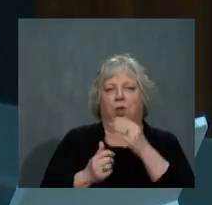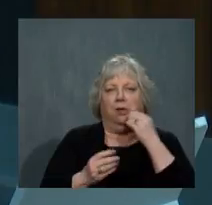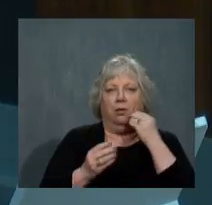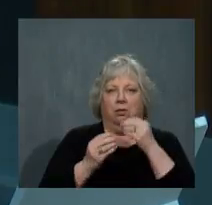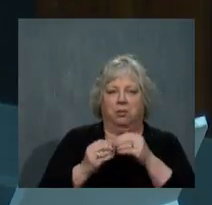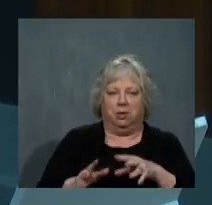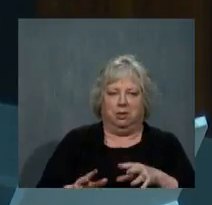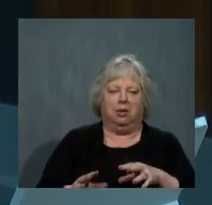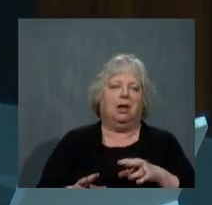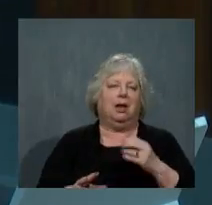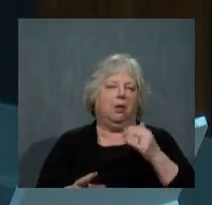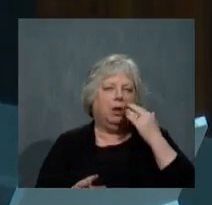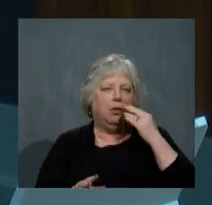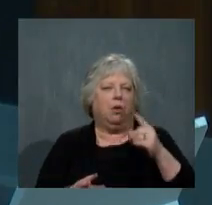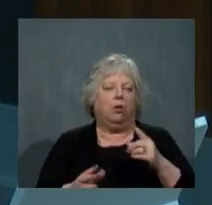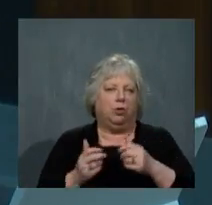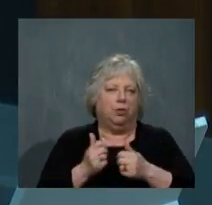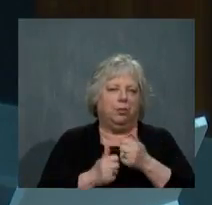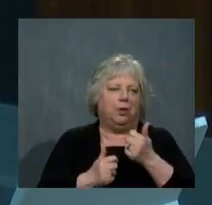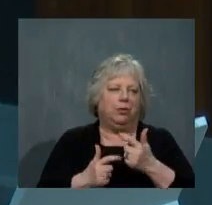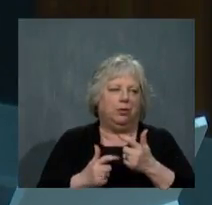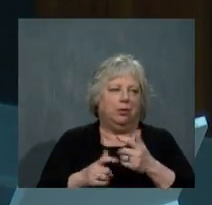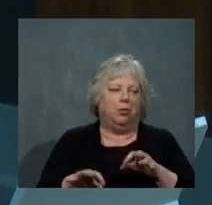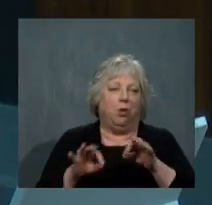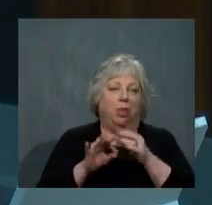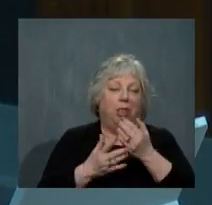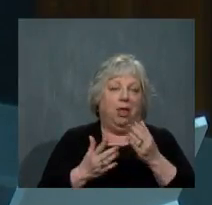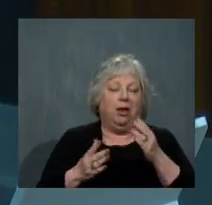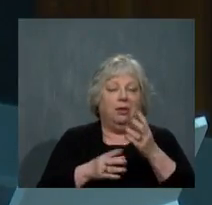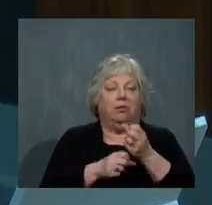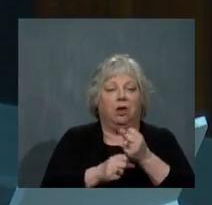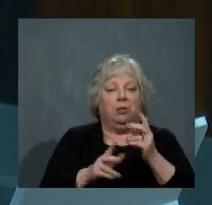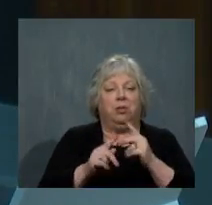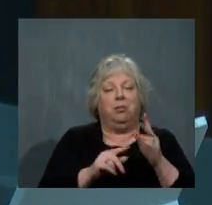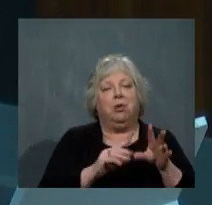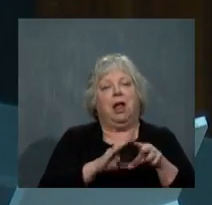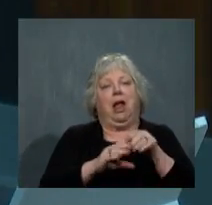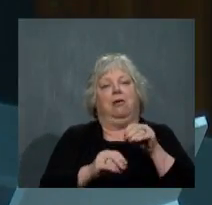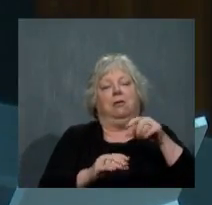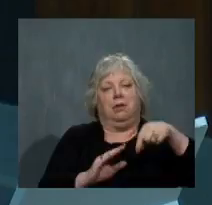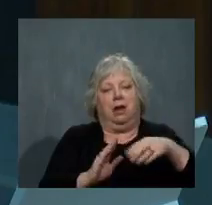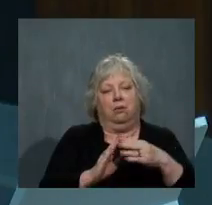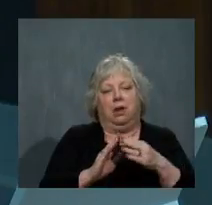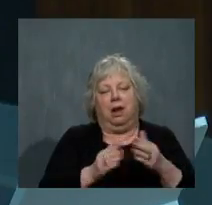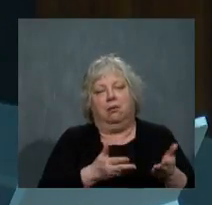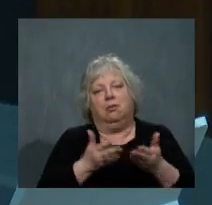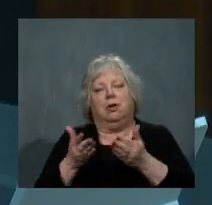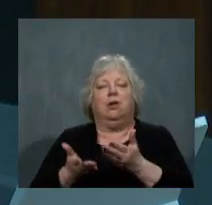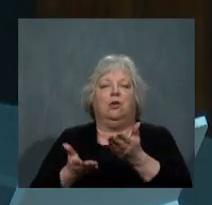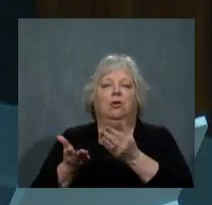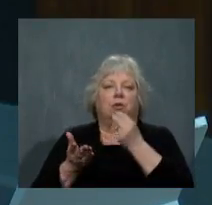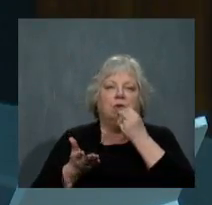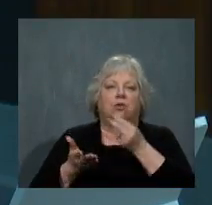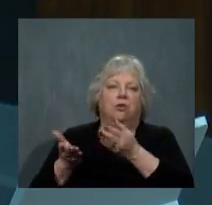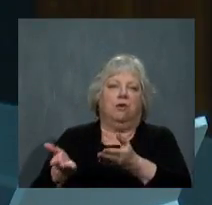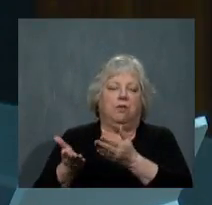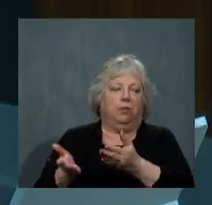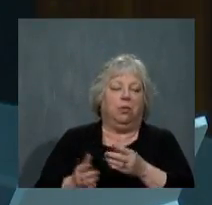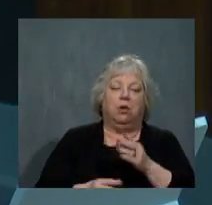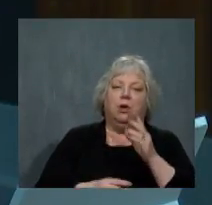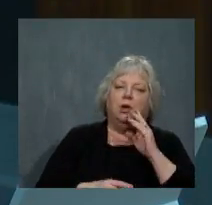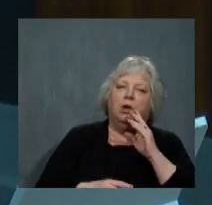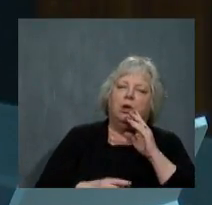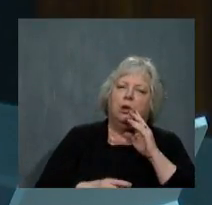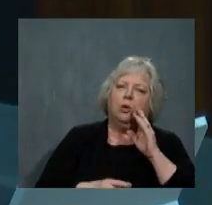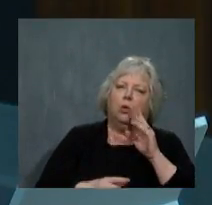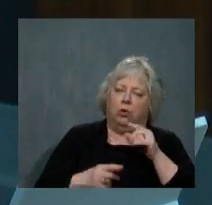that your main thing is to getting the people out of the downtown area to serve them. Would you consider, while you're looking